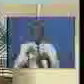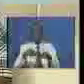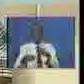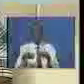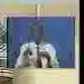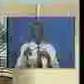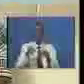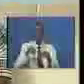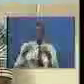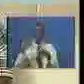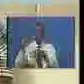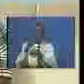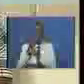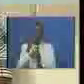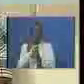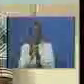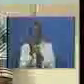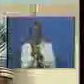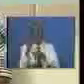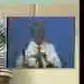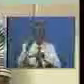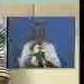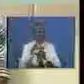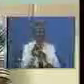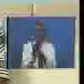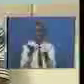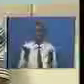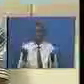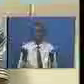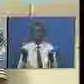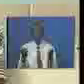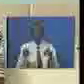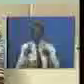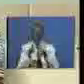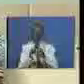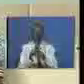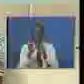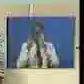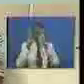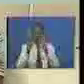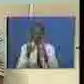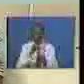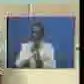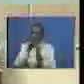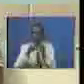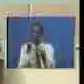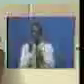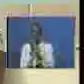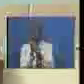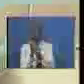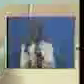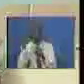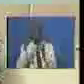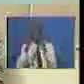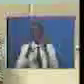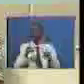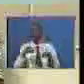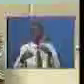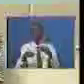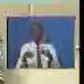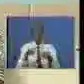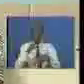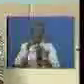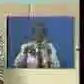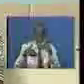organization working nationally and more particularly on issues of employment for personal disability you and I know that in this